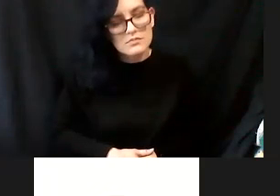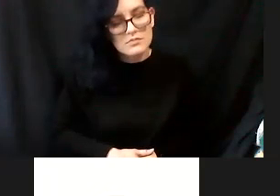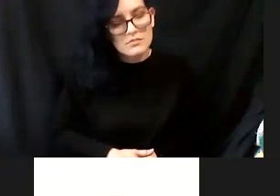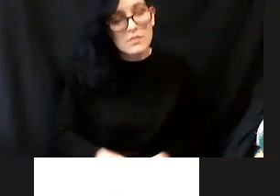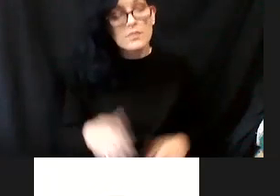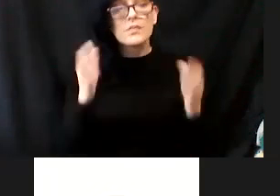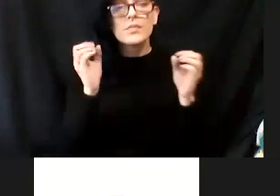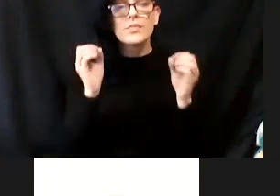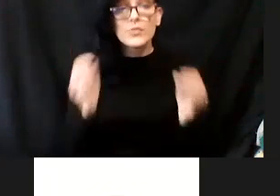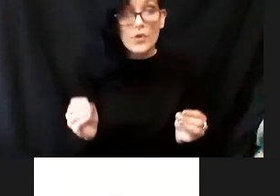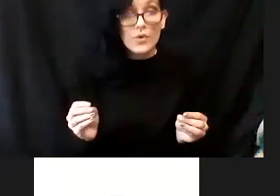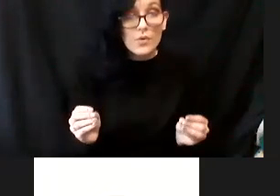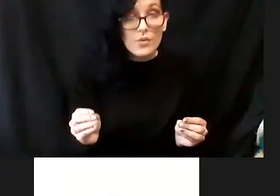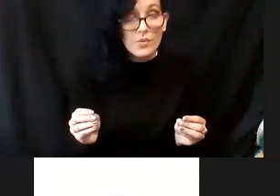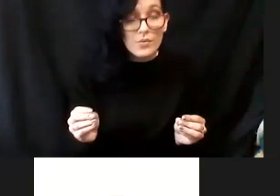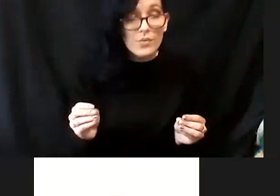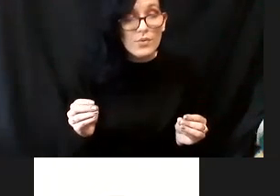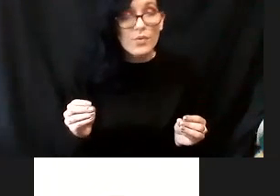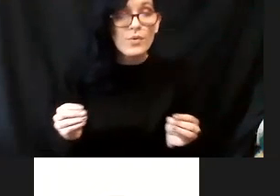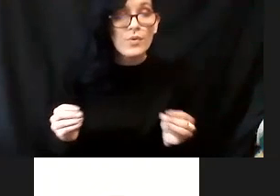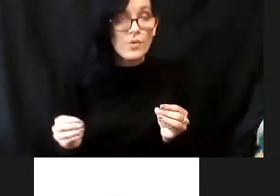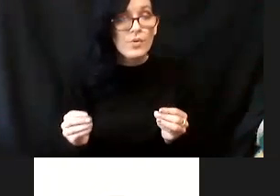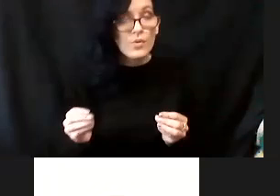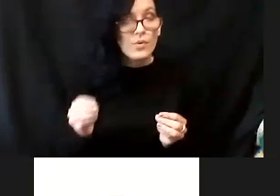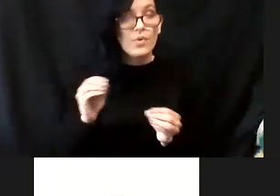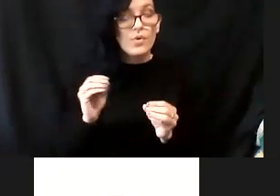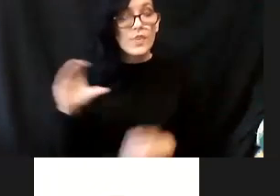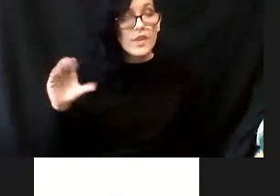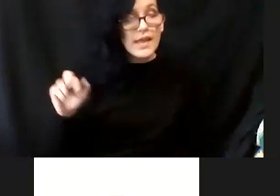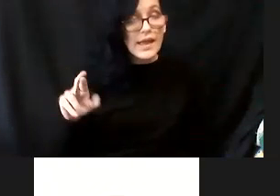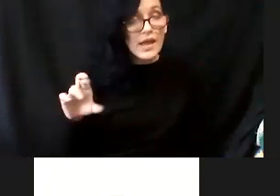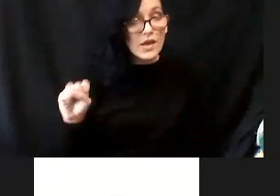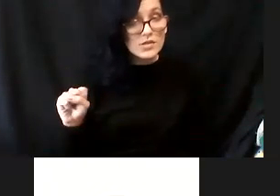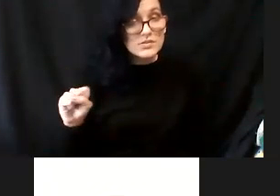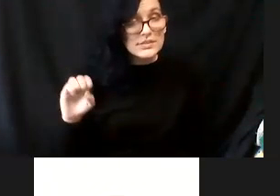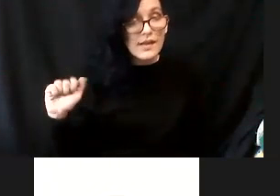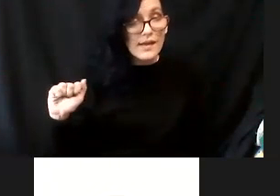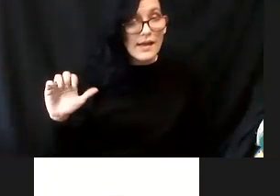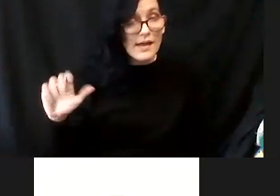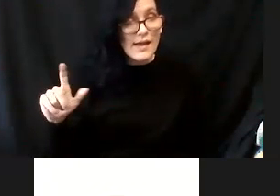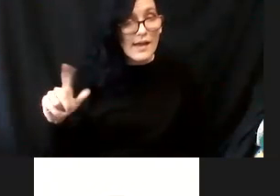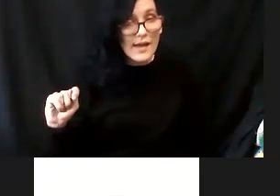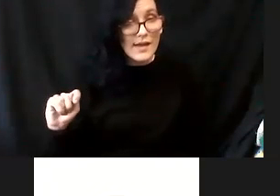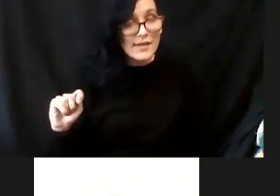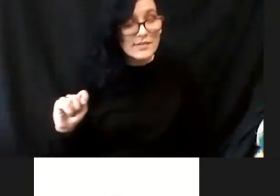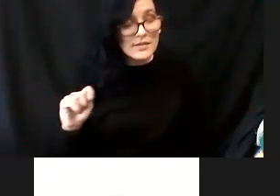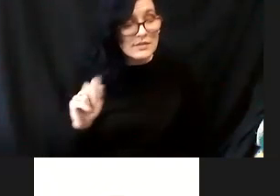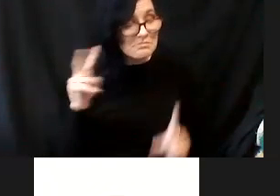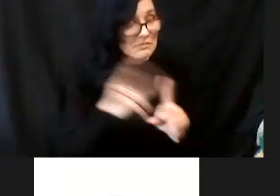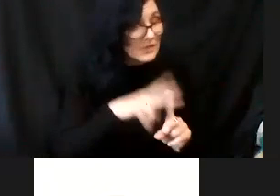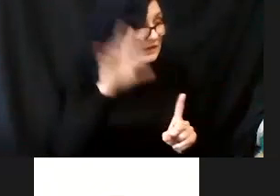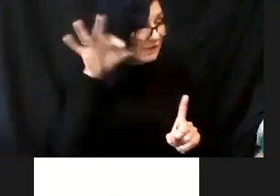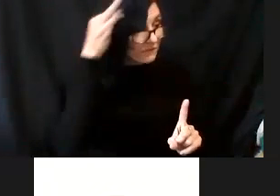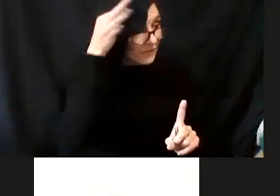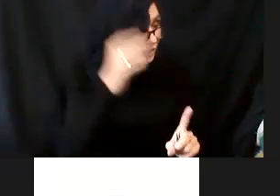the CARES Act protections for federal student loans, they apply to not all federal loans, but